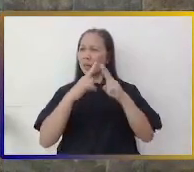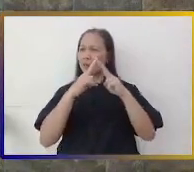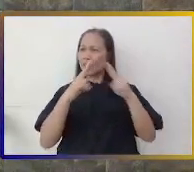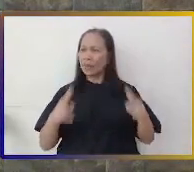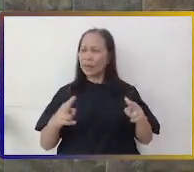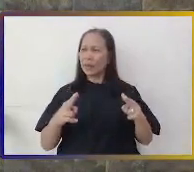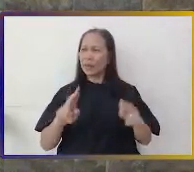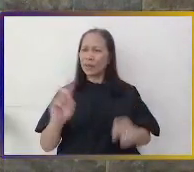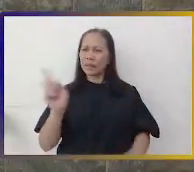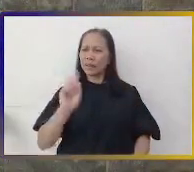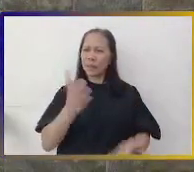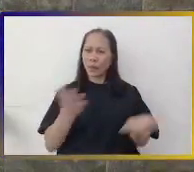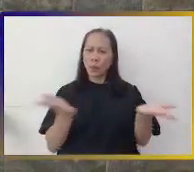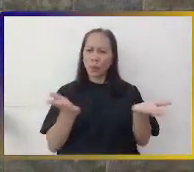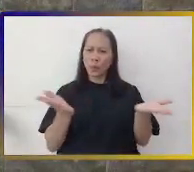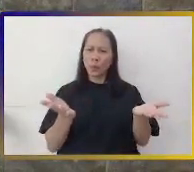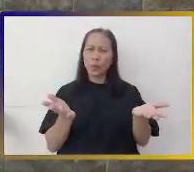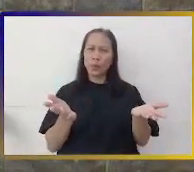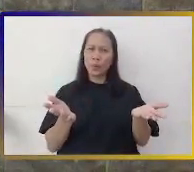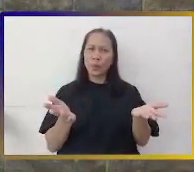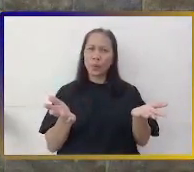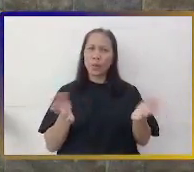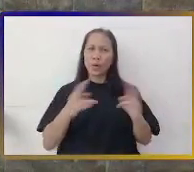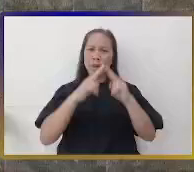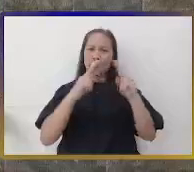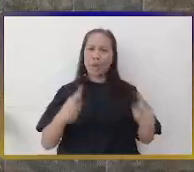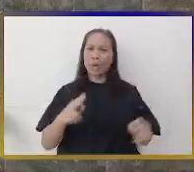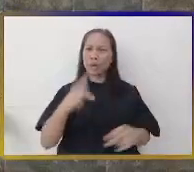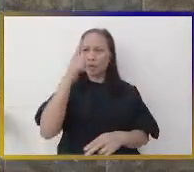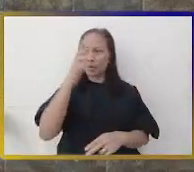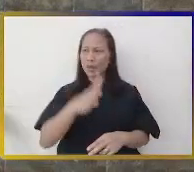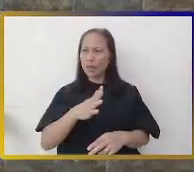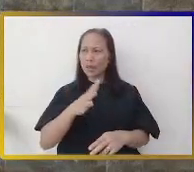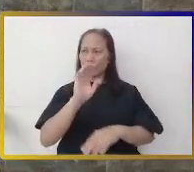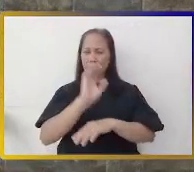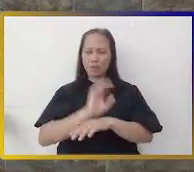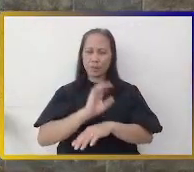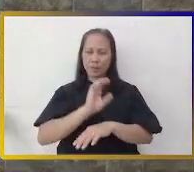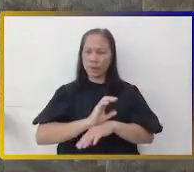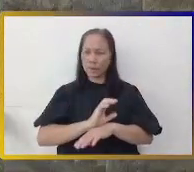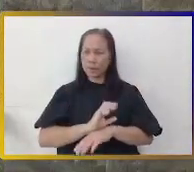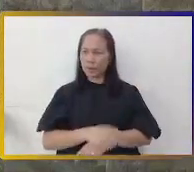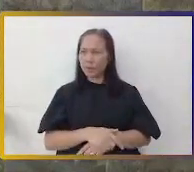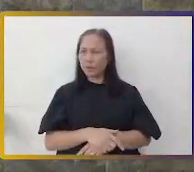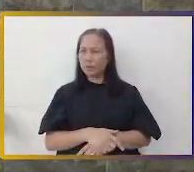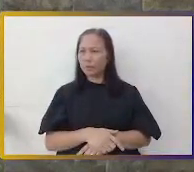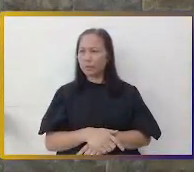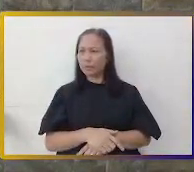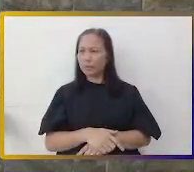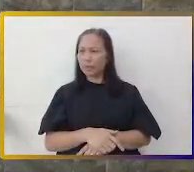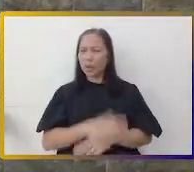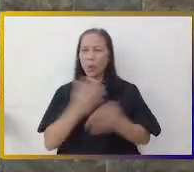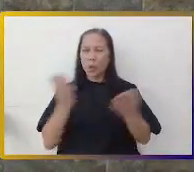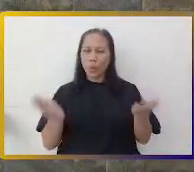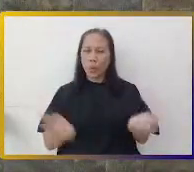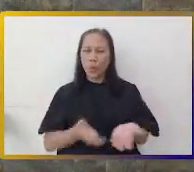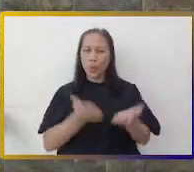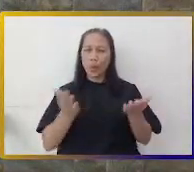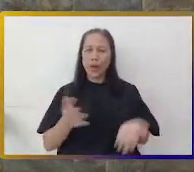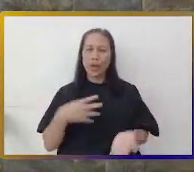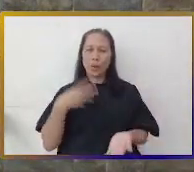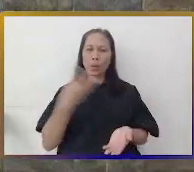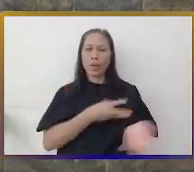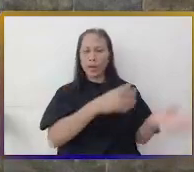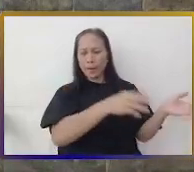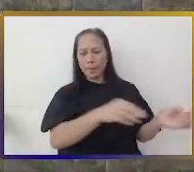God Do you remember that Amen What's the House of God it is the church Okay saan dinadala ti in